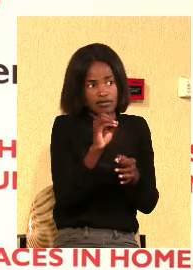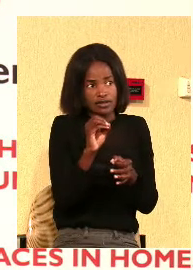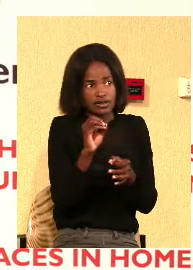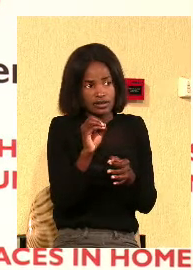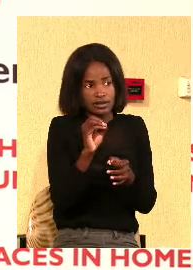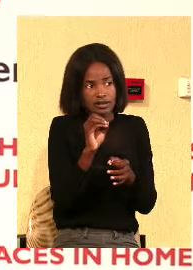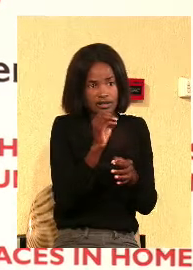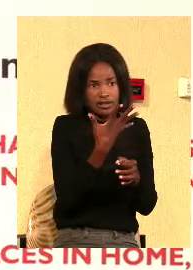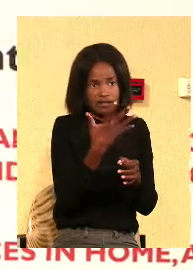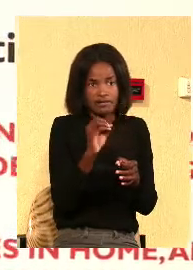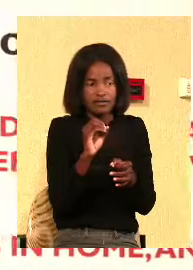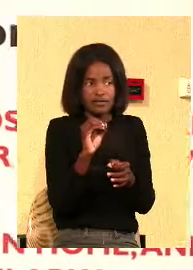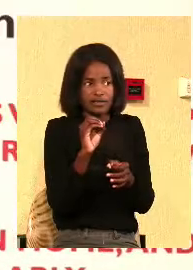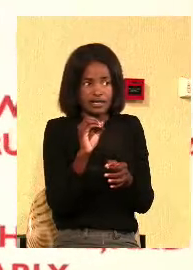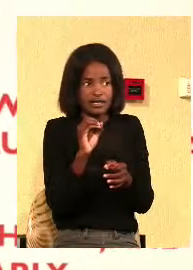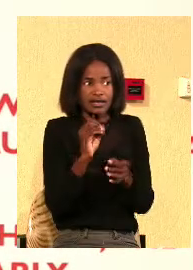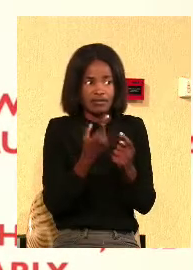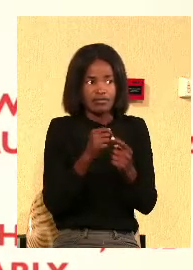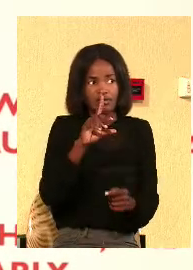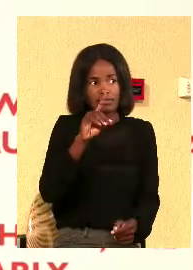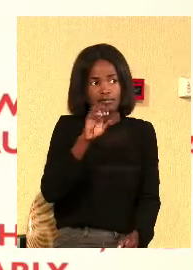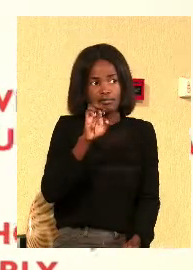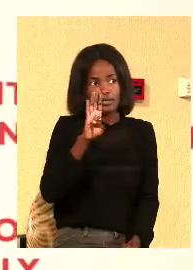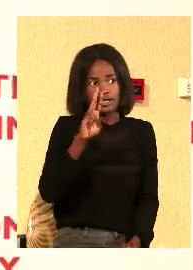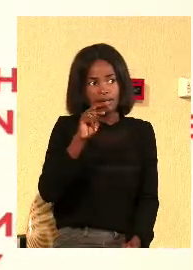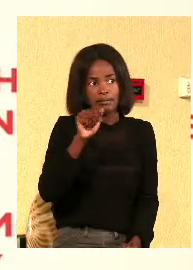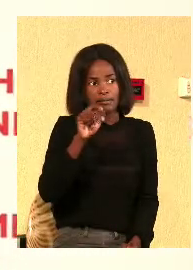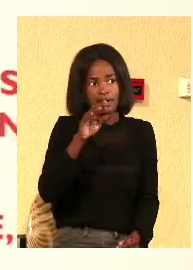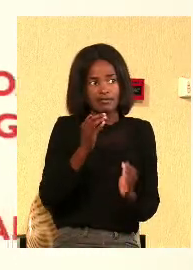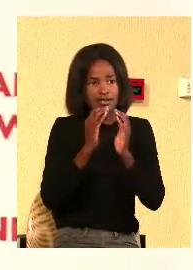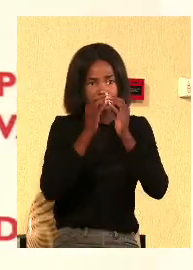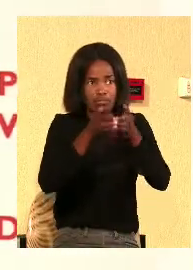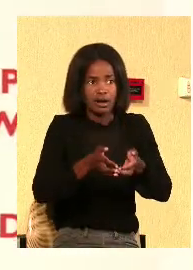50 of the passengers from Deb Marine who were coming off the ship